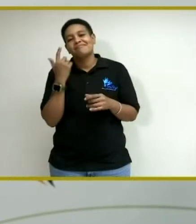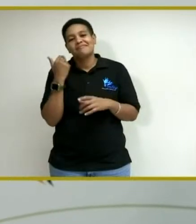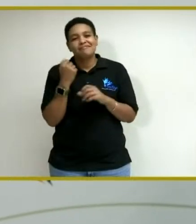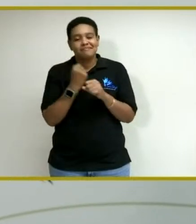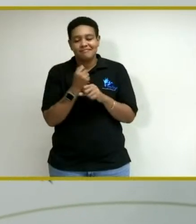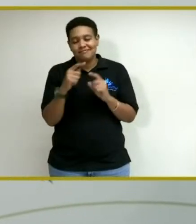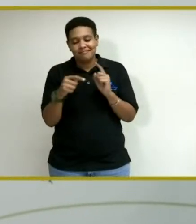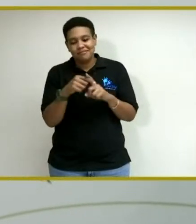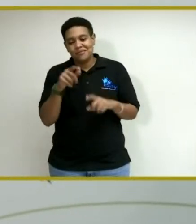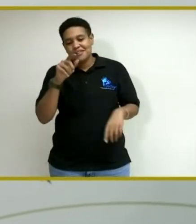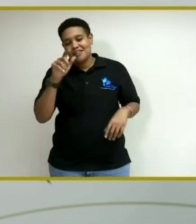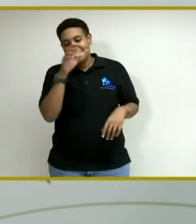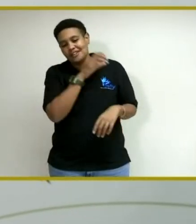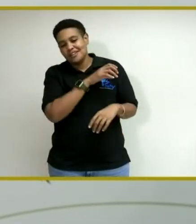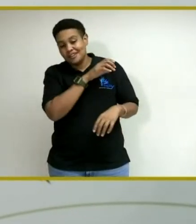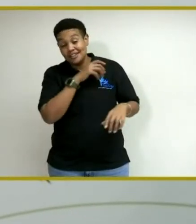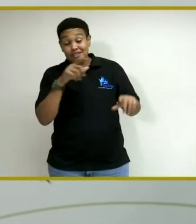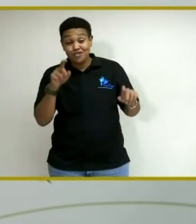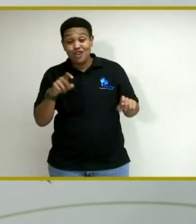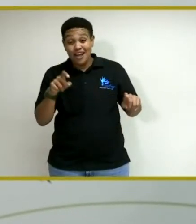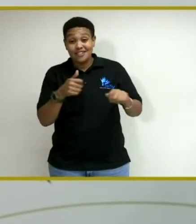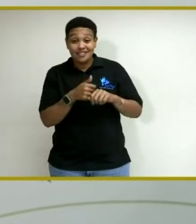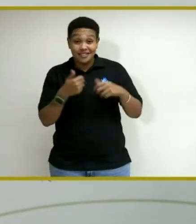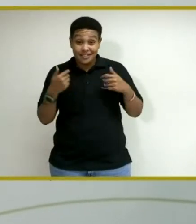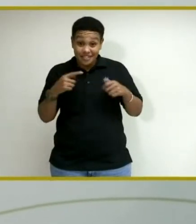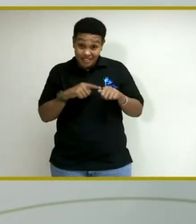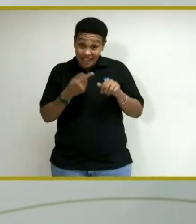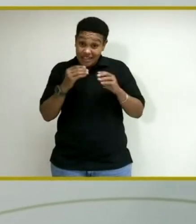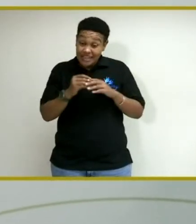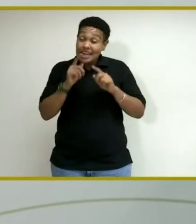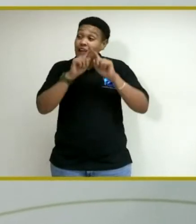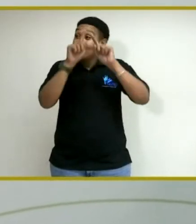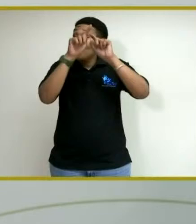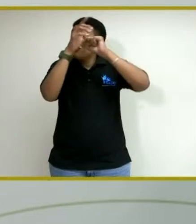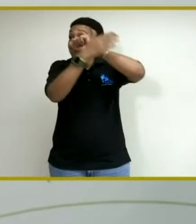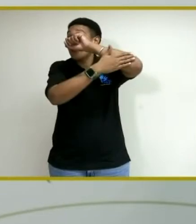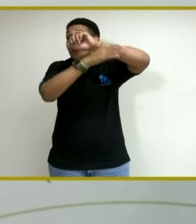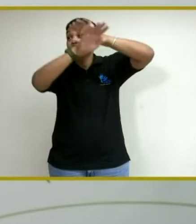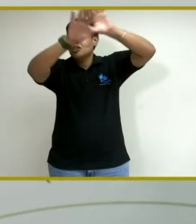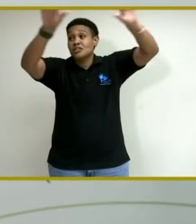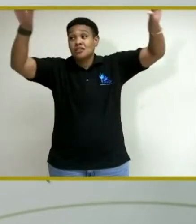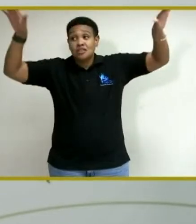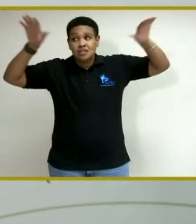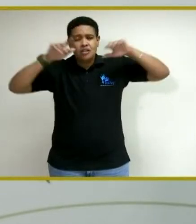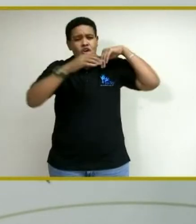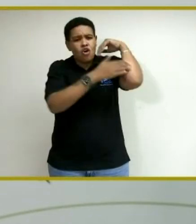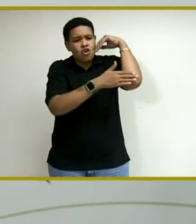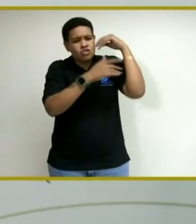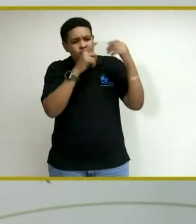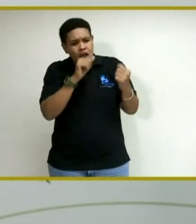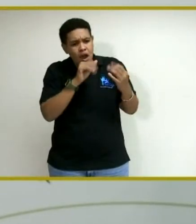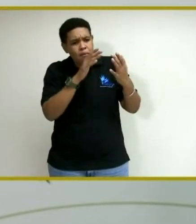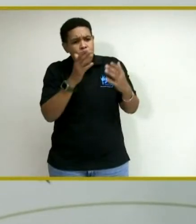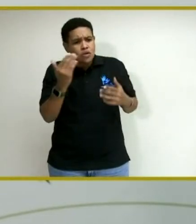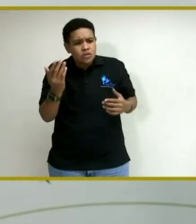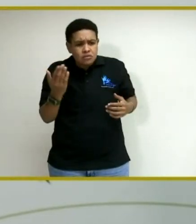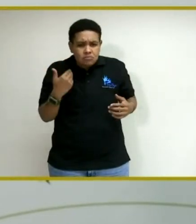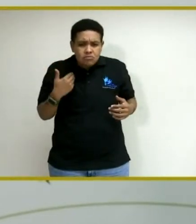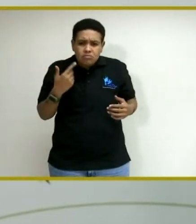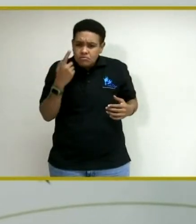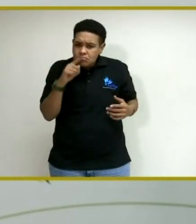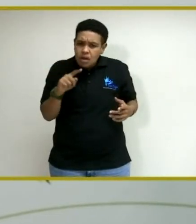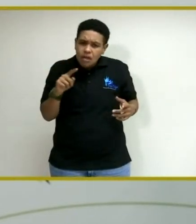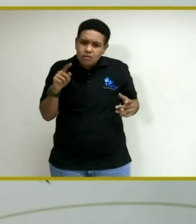when clinical trials started in the various countries, countries were approached to